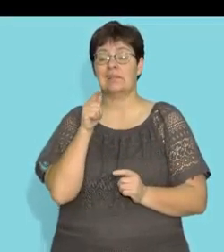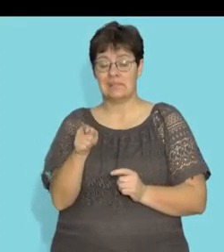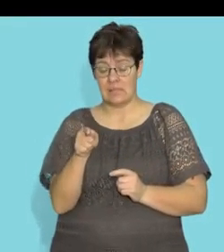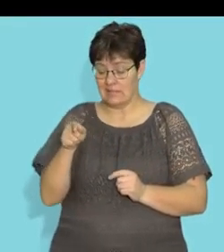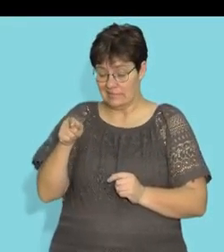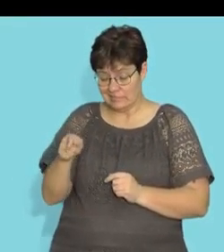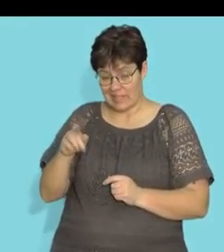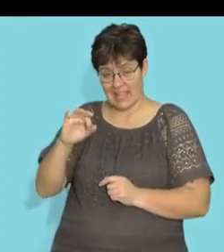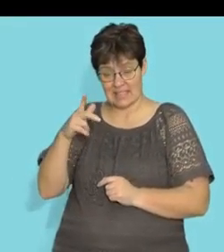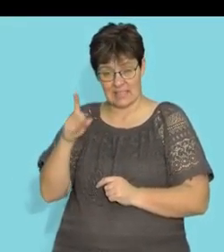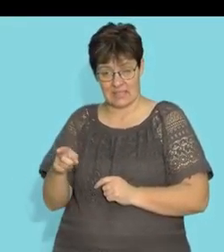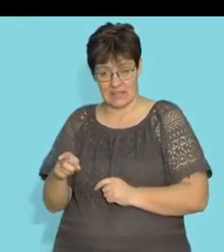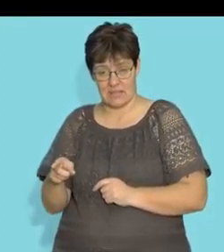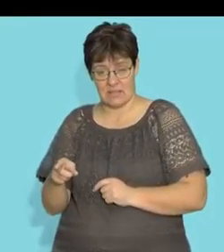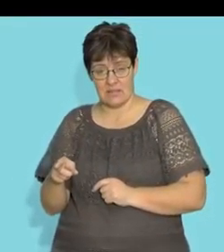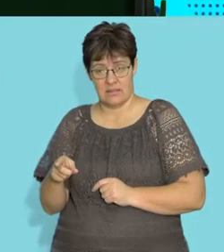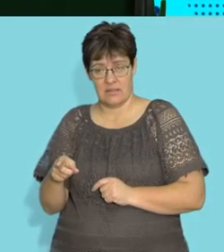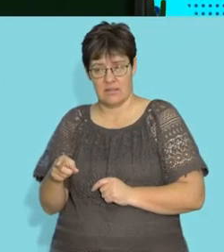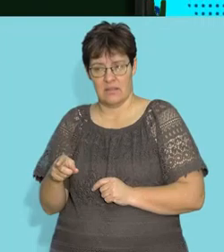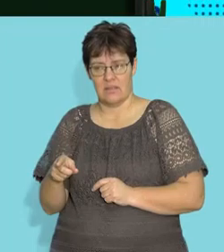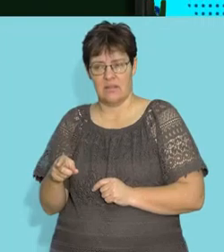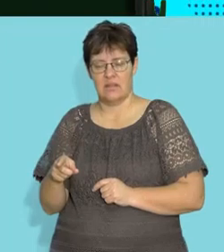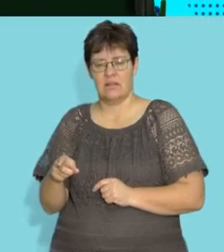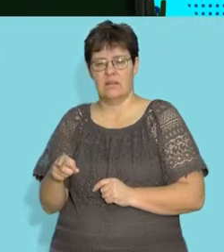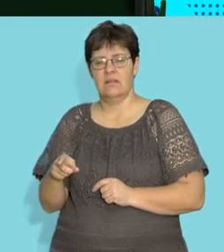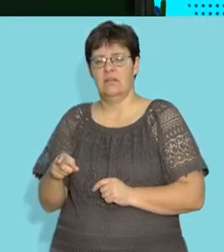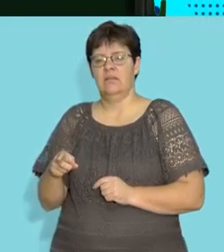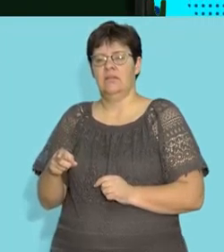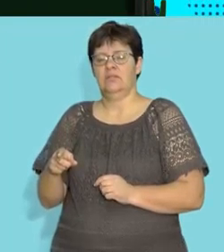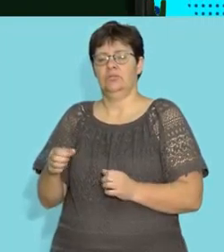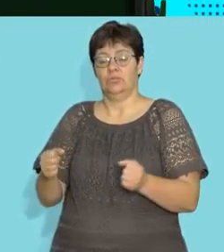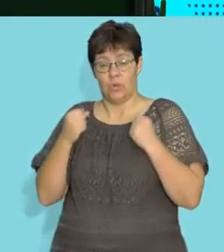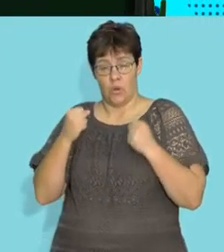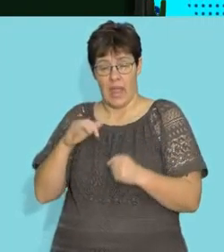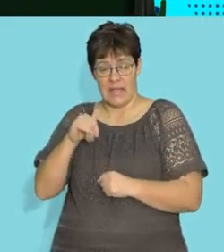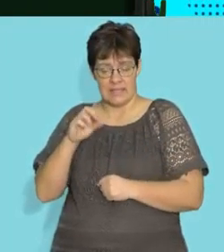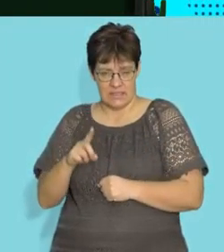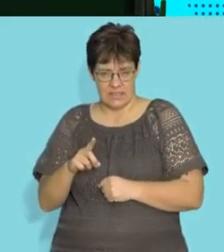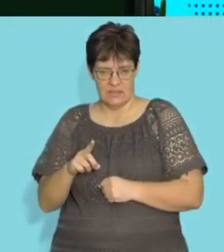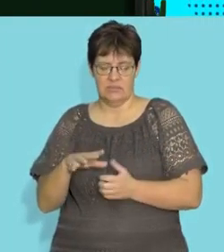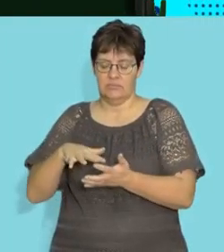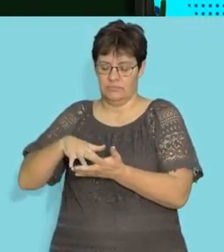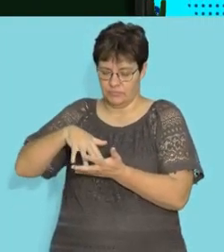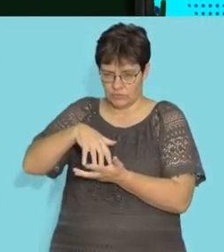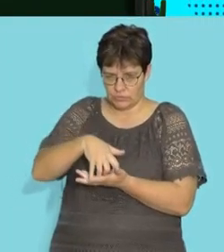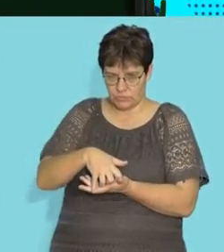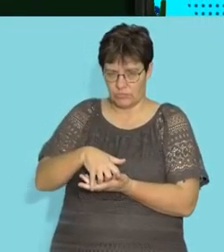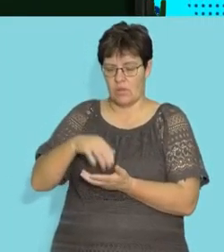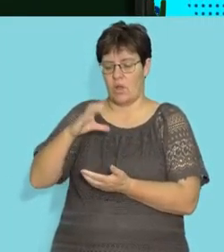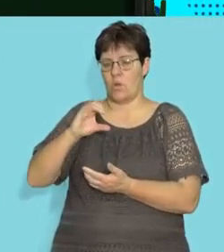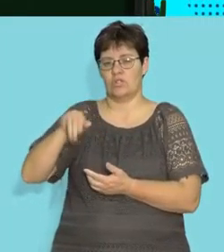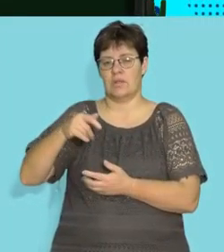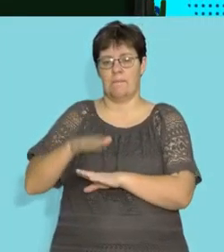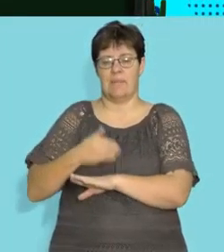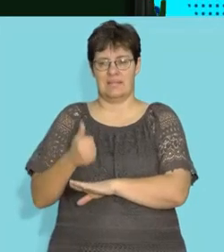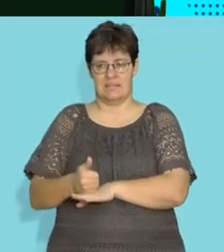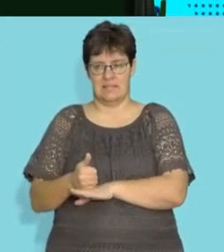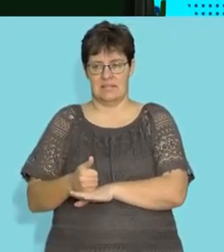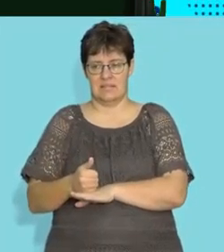when we have a strong acid, the conjugate base of the acid, remember, differs by